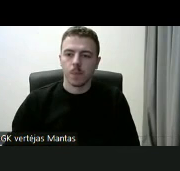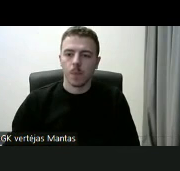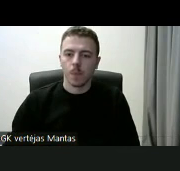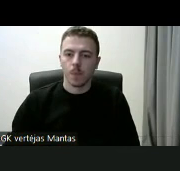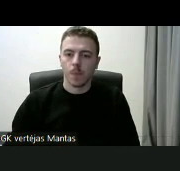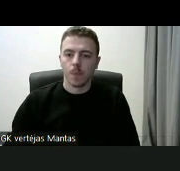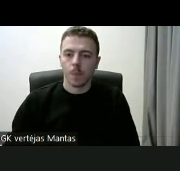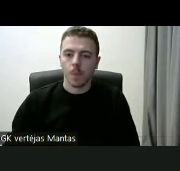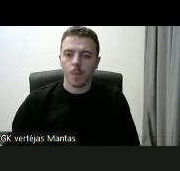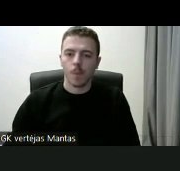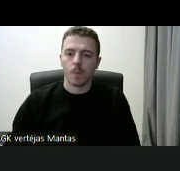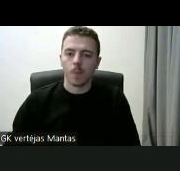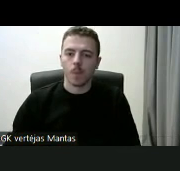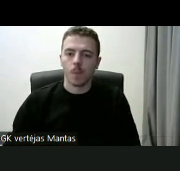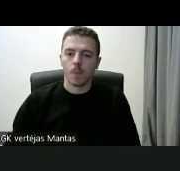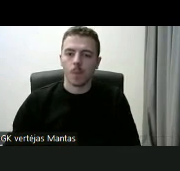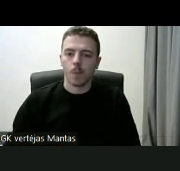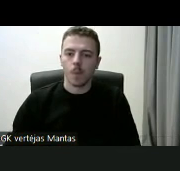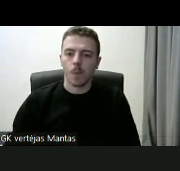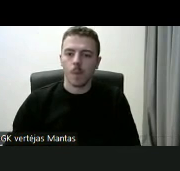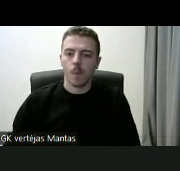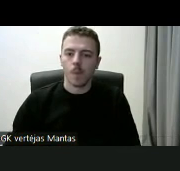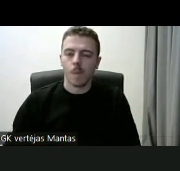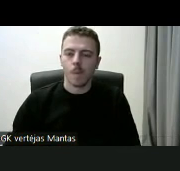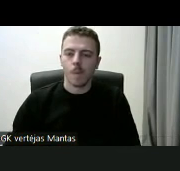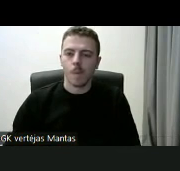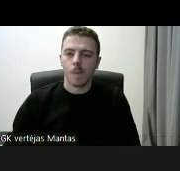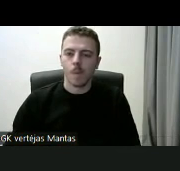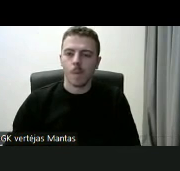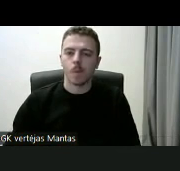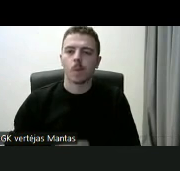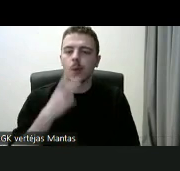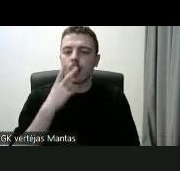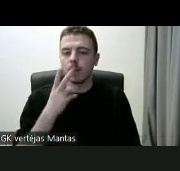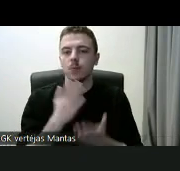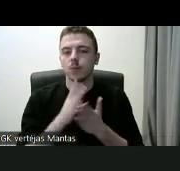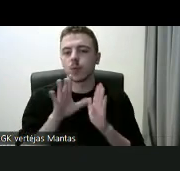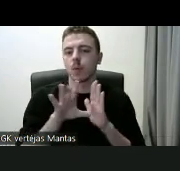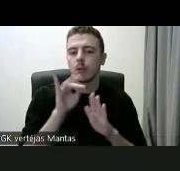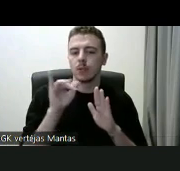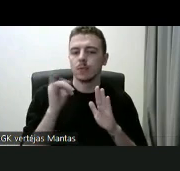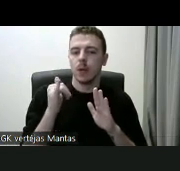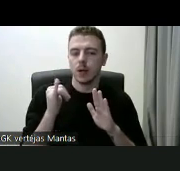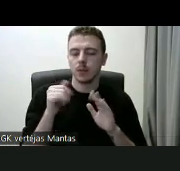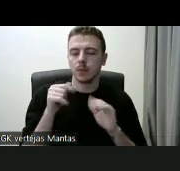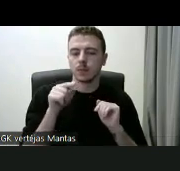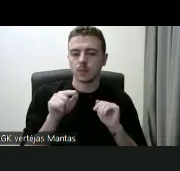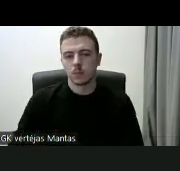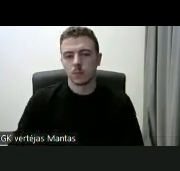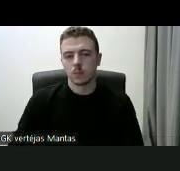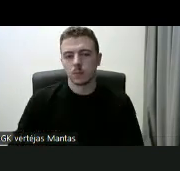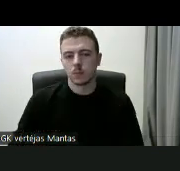matys. Taip, aš matau, kad apie išsirinko vertinimą. Sutrumpi, taigi sakant,